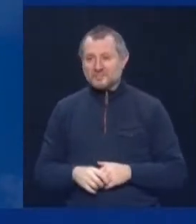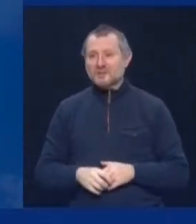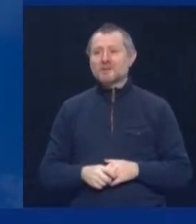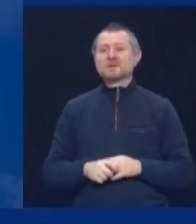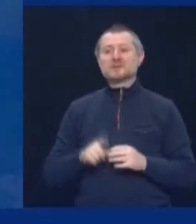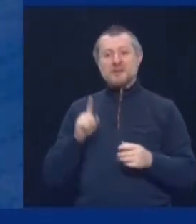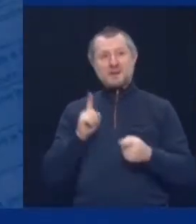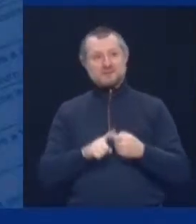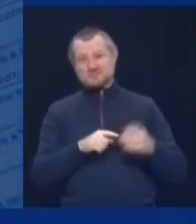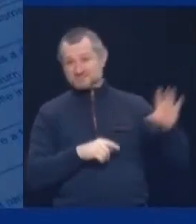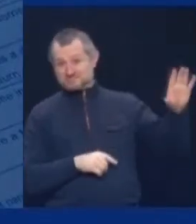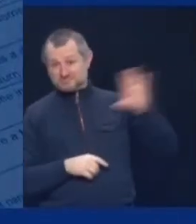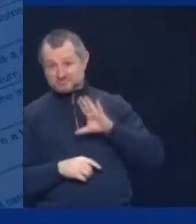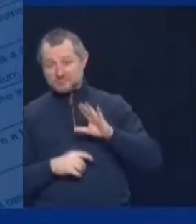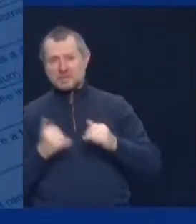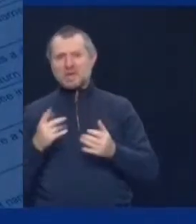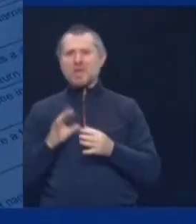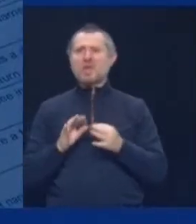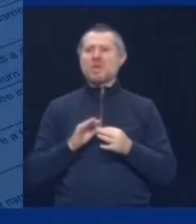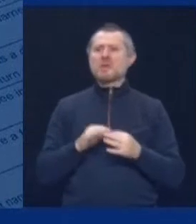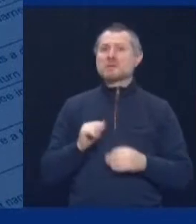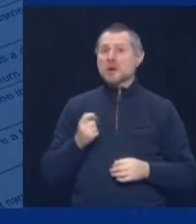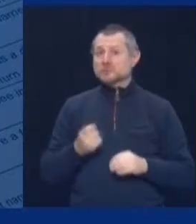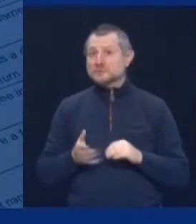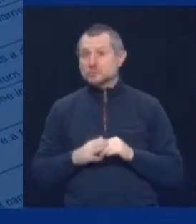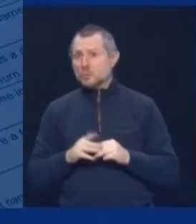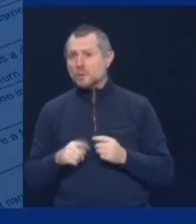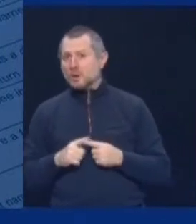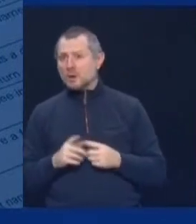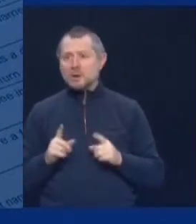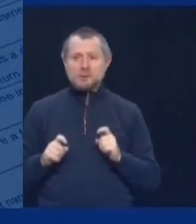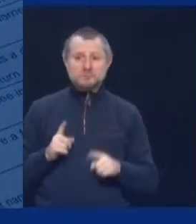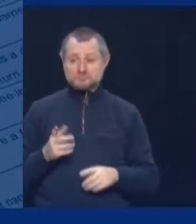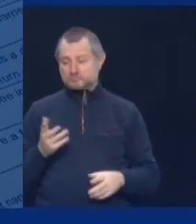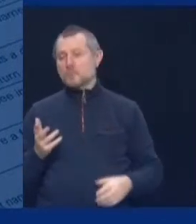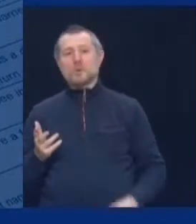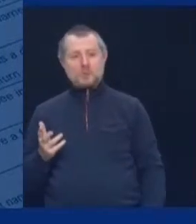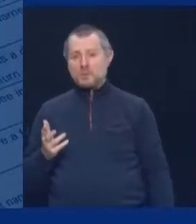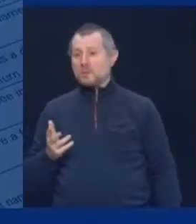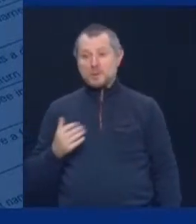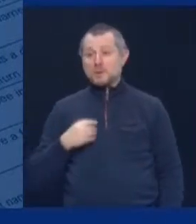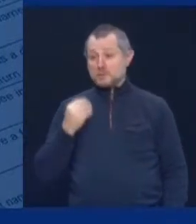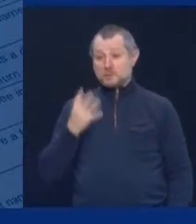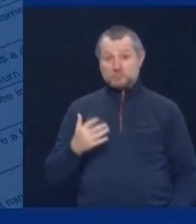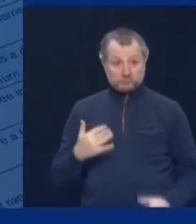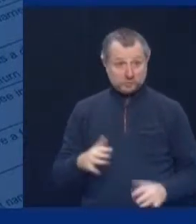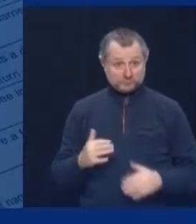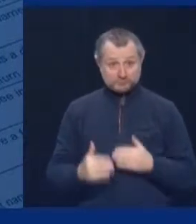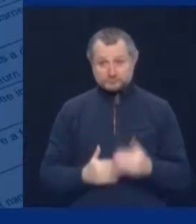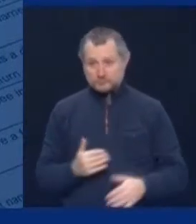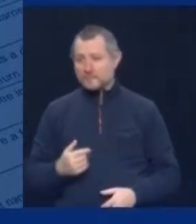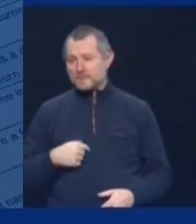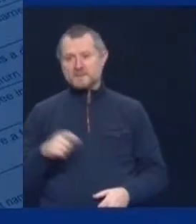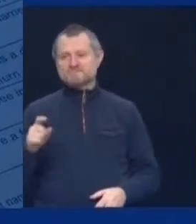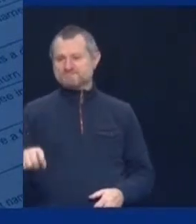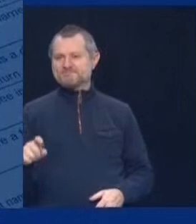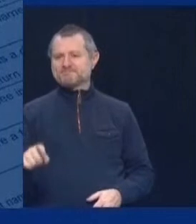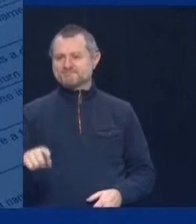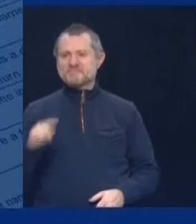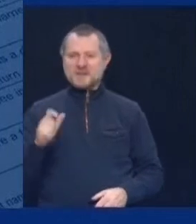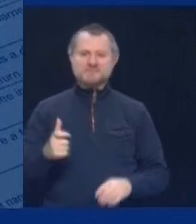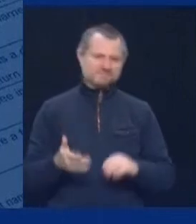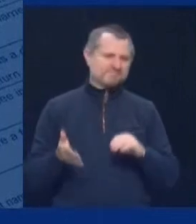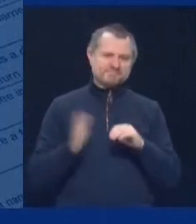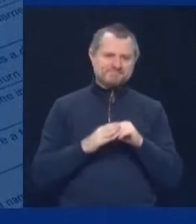Some people are talking about doing a tax increase. Look, at this rate, we're going to need tax increases. The question is,